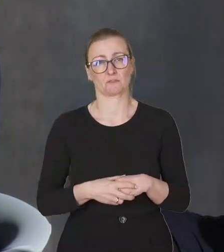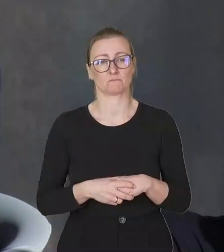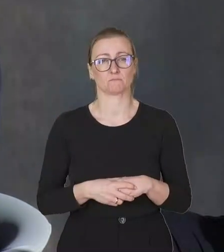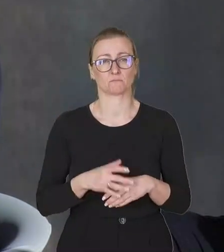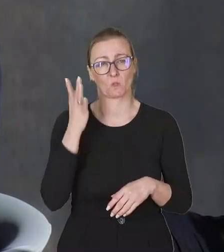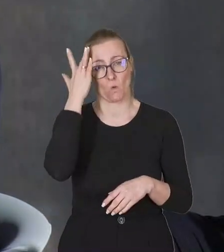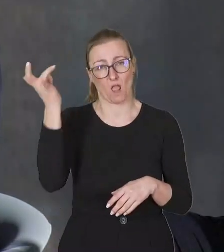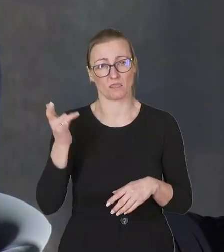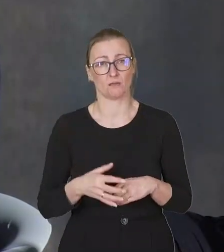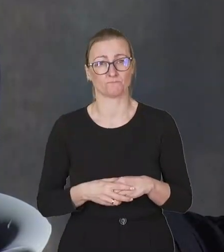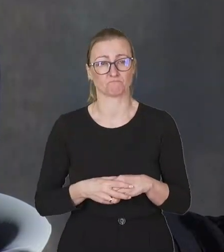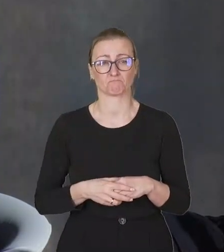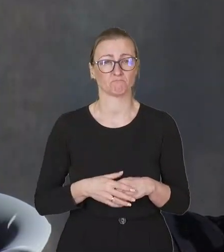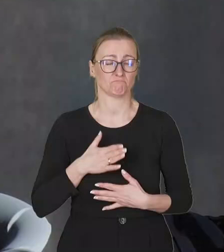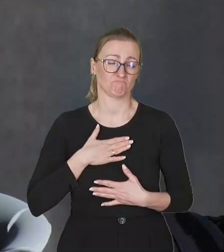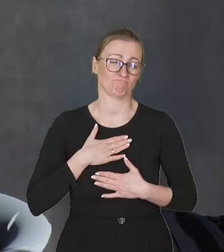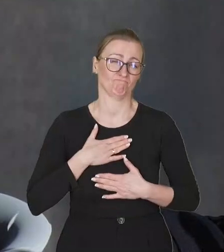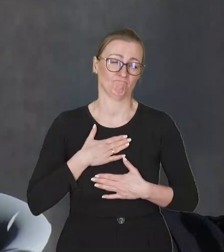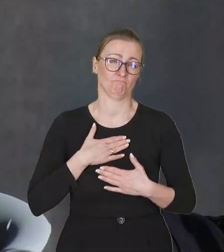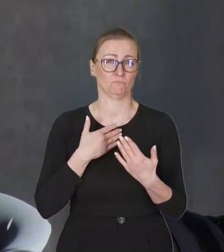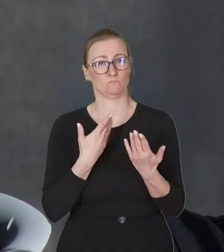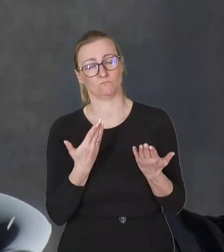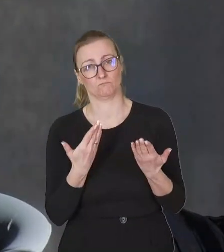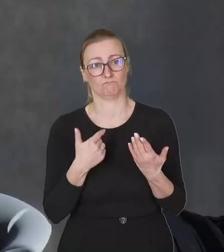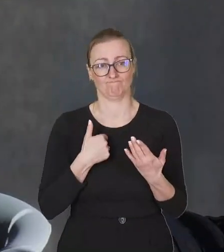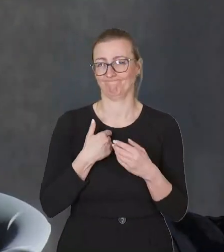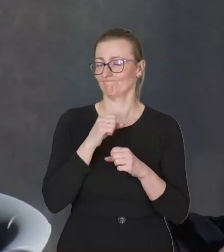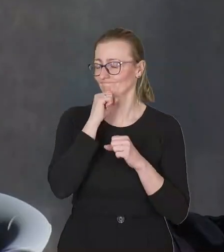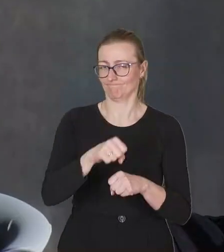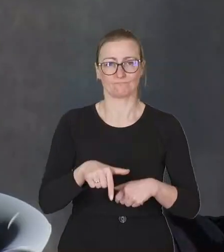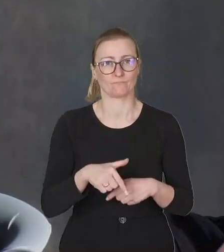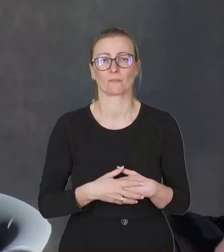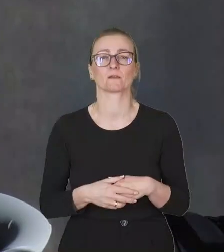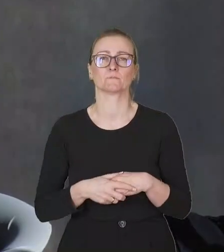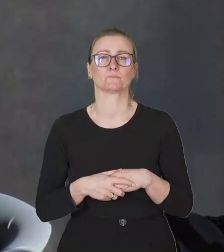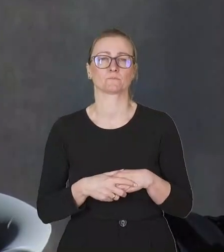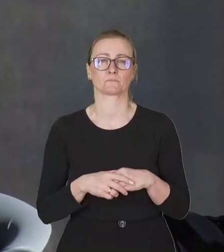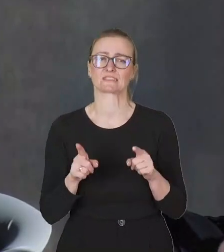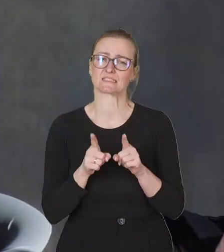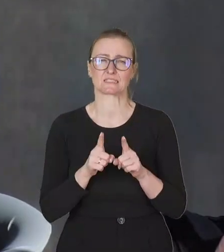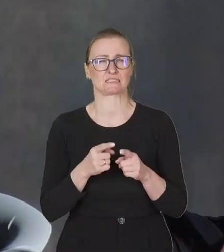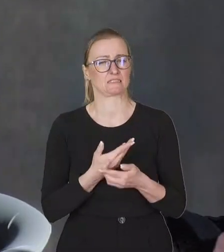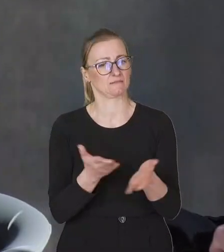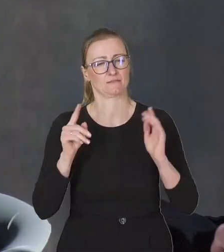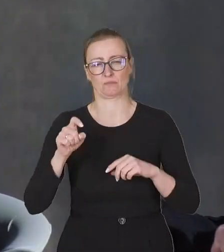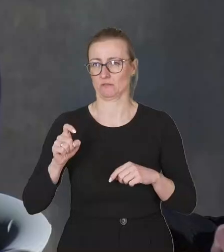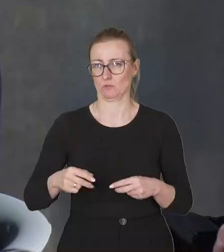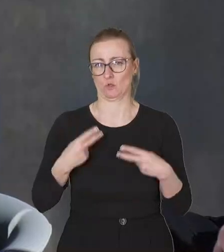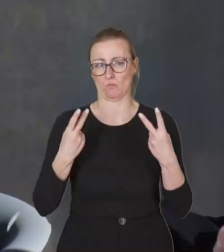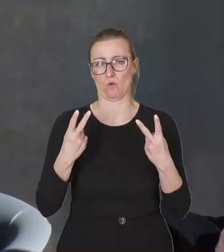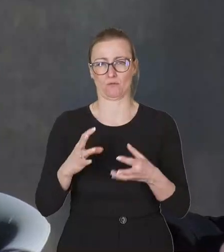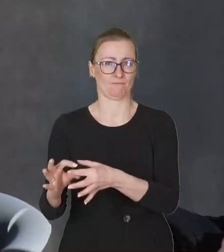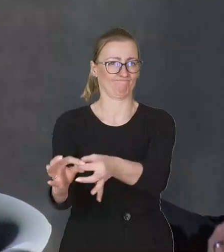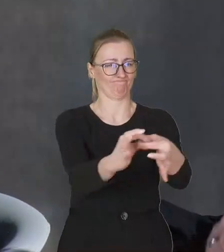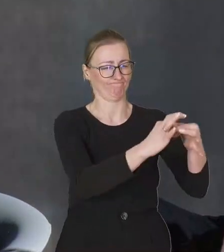also should be complemented with some cooperation with regions. So there are no regions in this mechanism. Magic